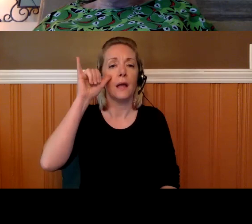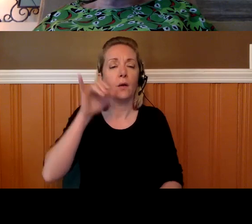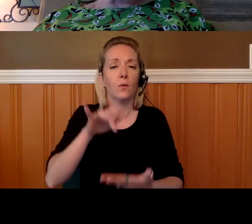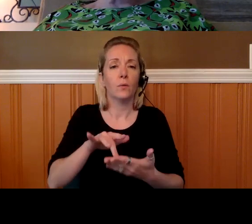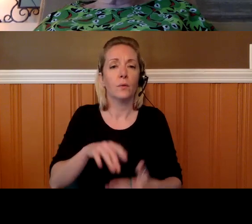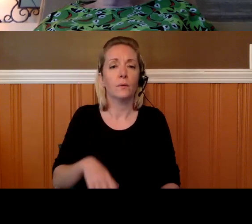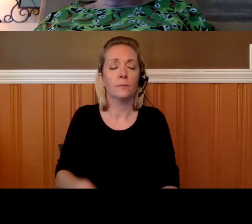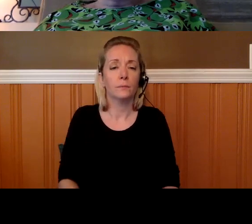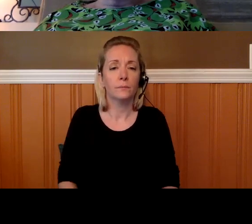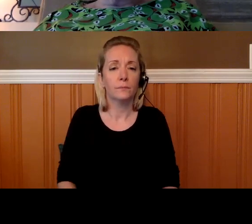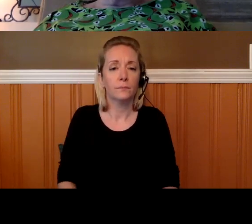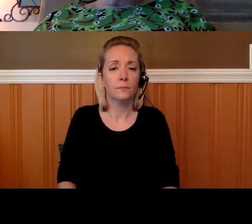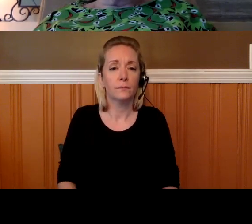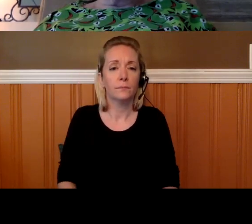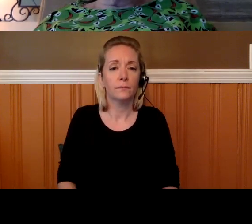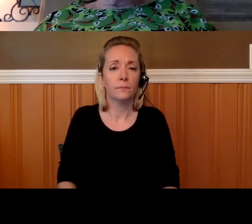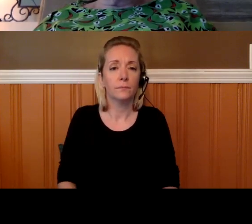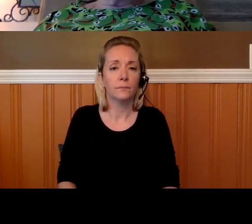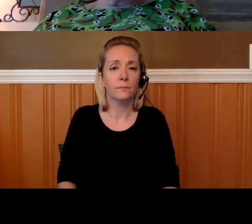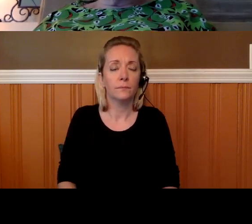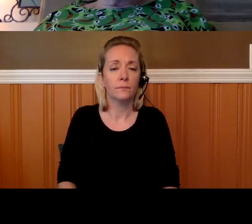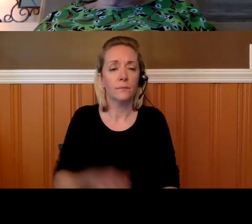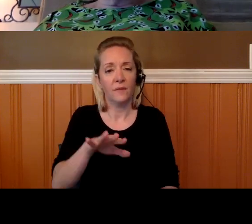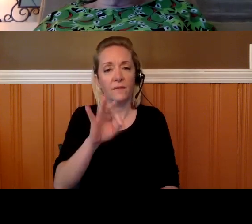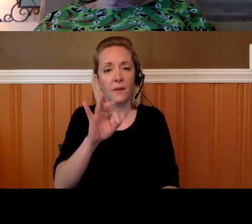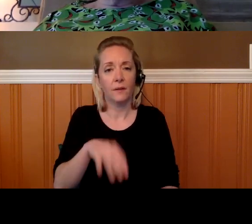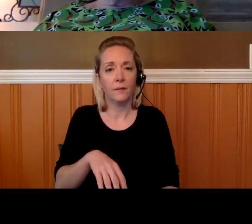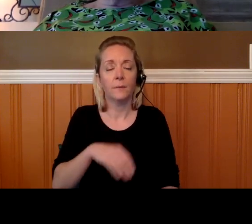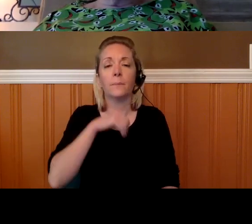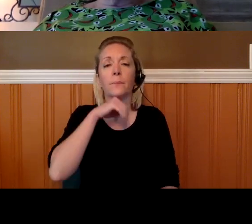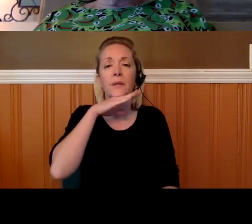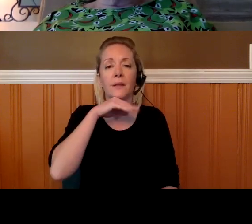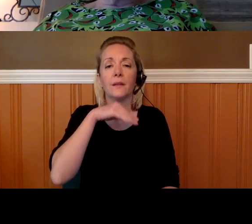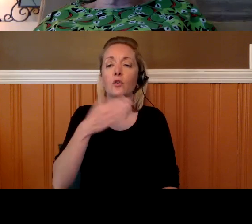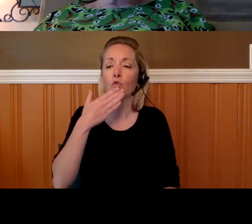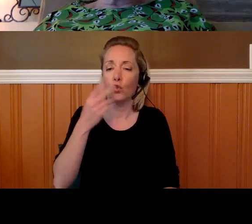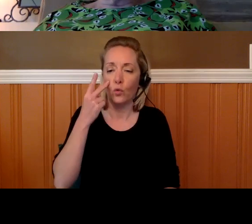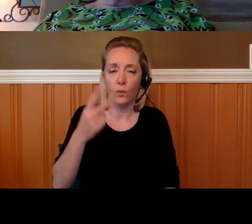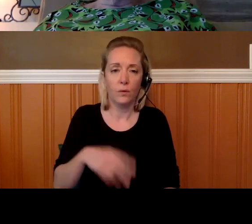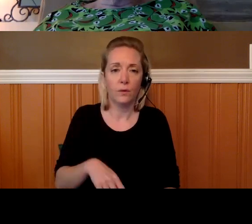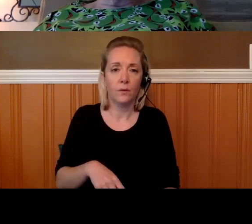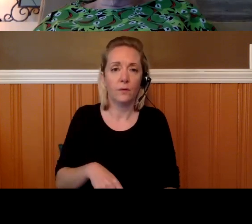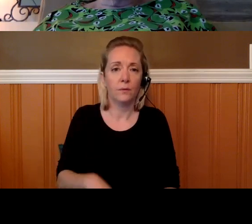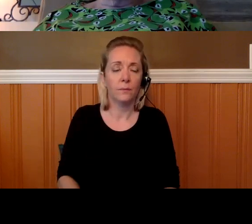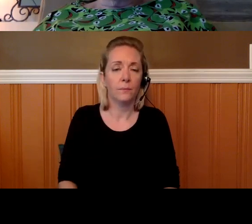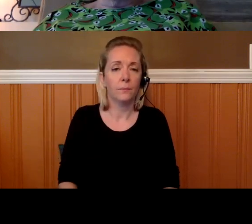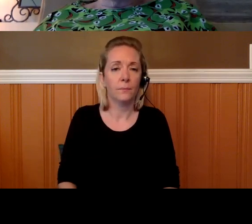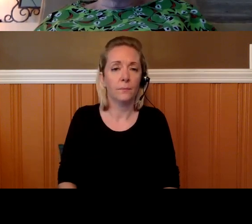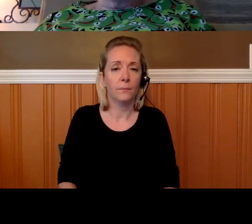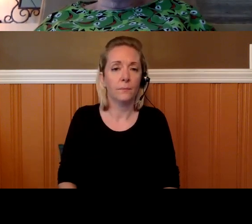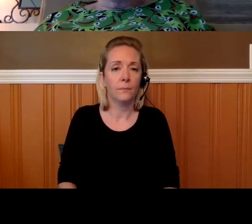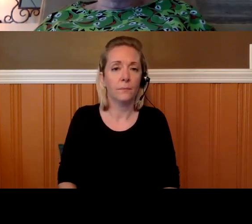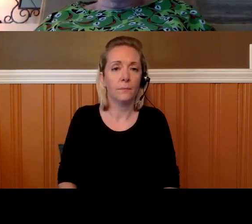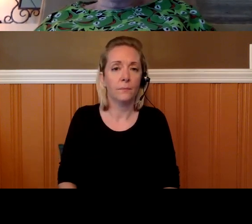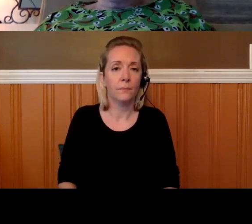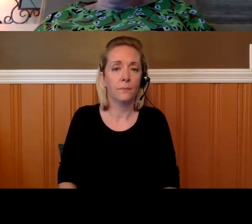Twirl with the, you can do it. Pig. Nice looking. If you know how.